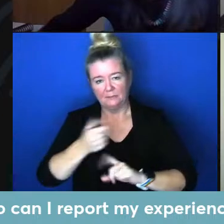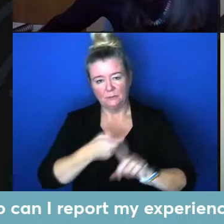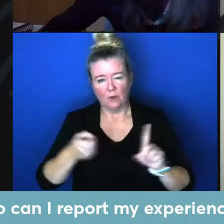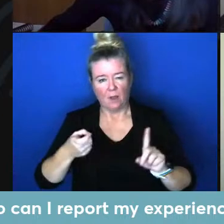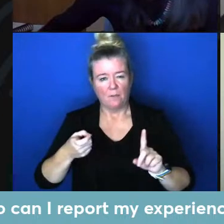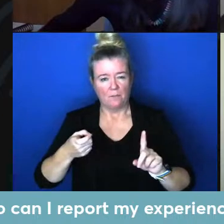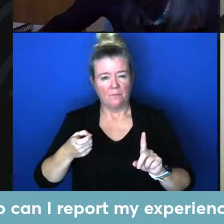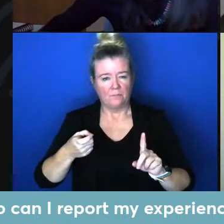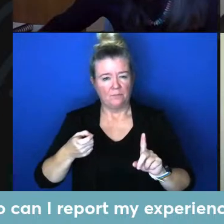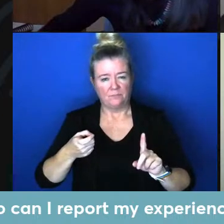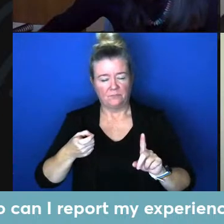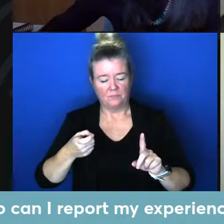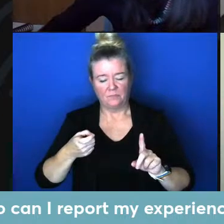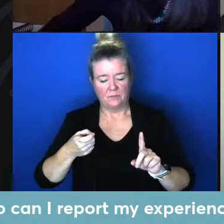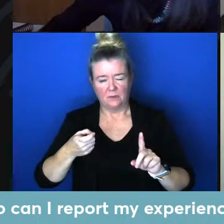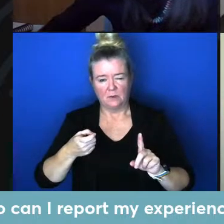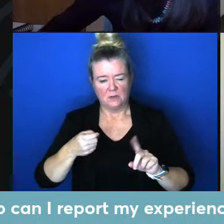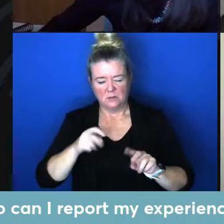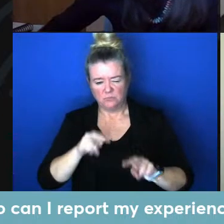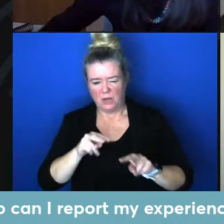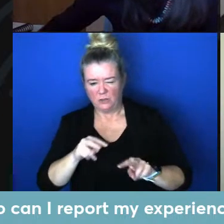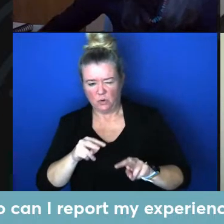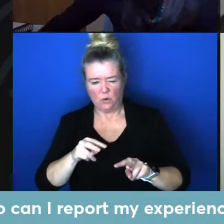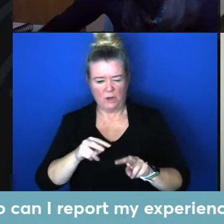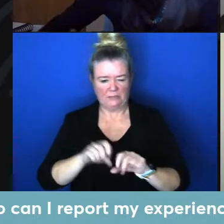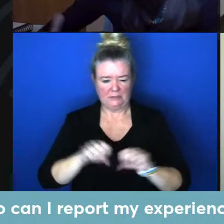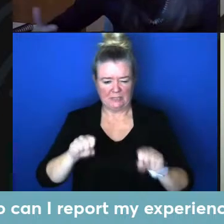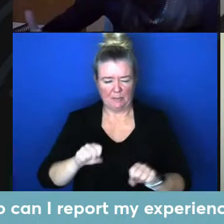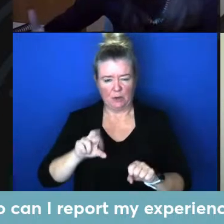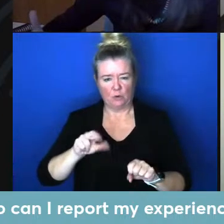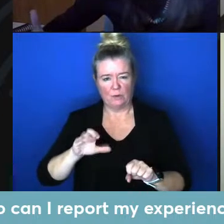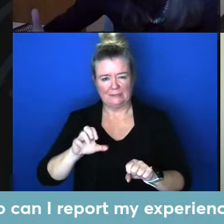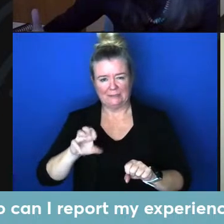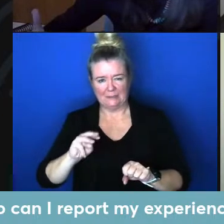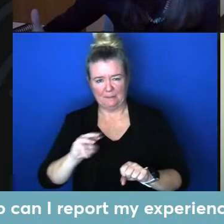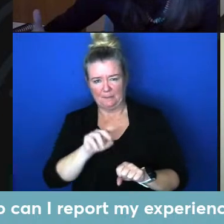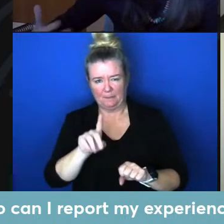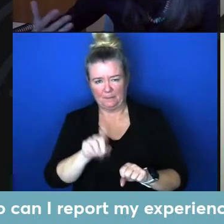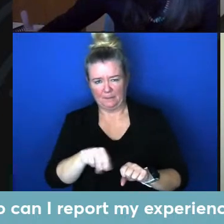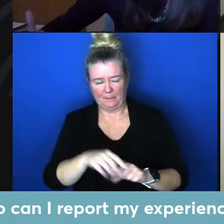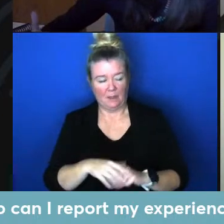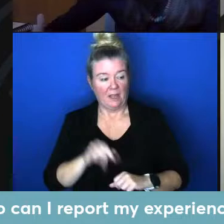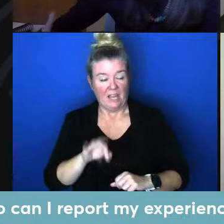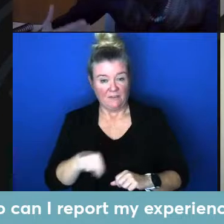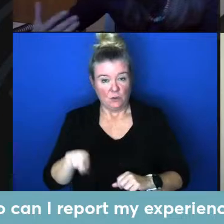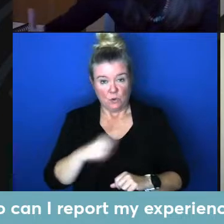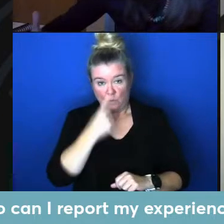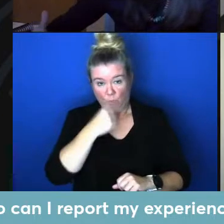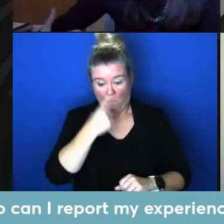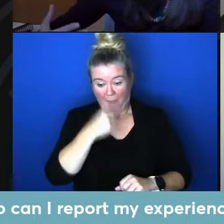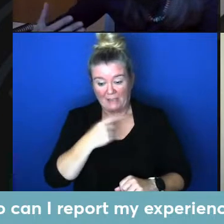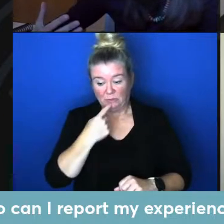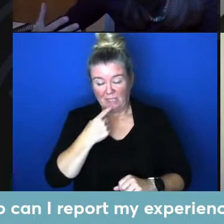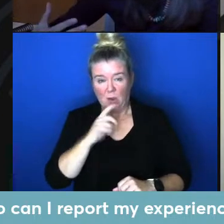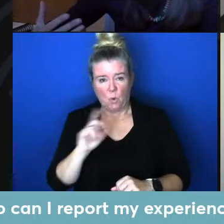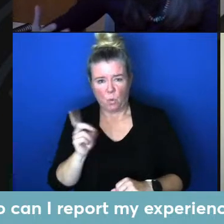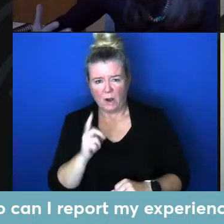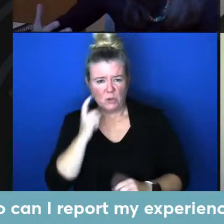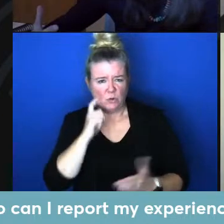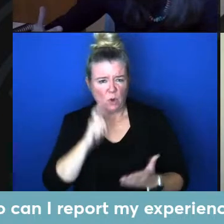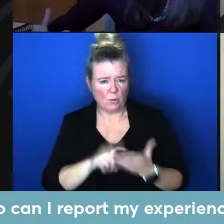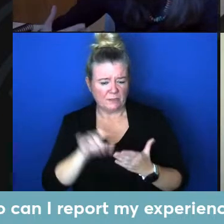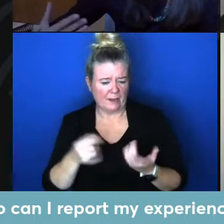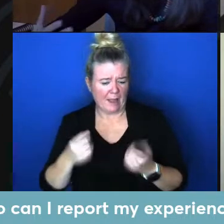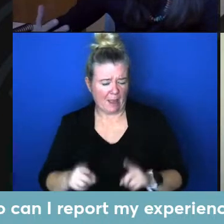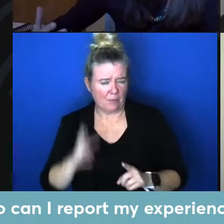predatory and systemic racism? And I would also just like to say, if any of you can weigh in on, you know, where this is seen, and we know